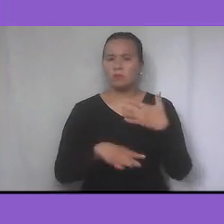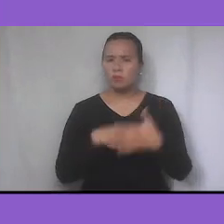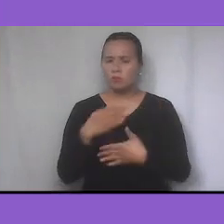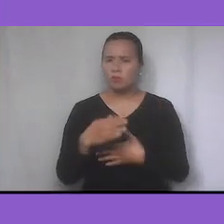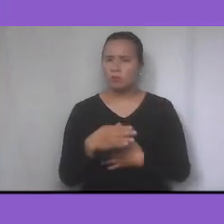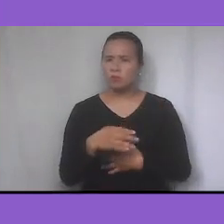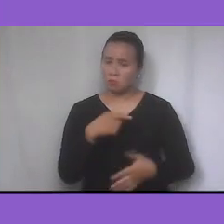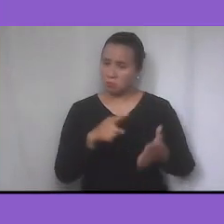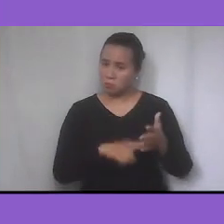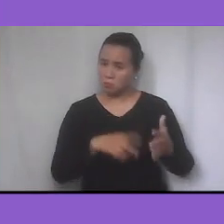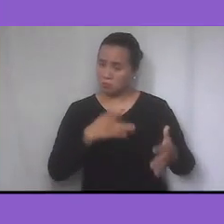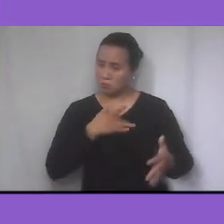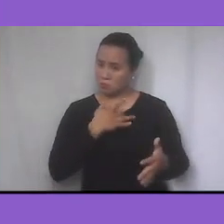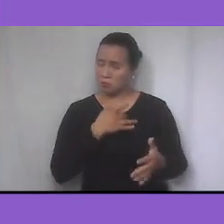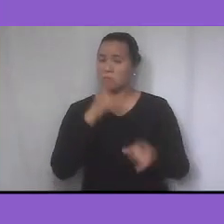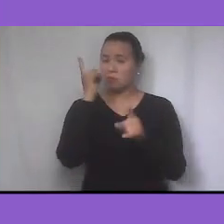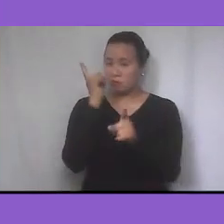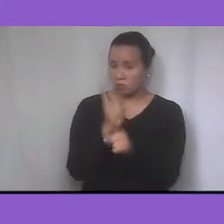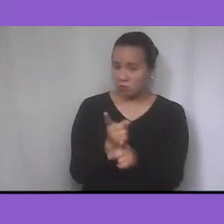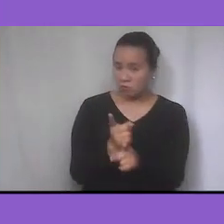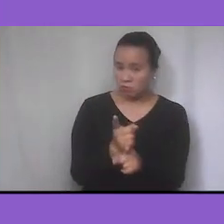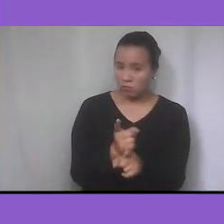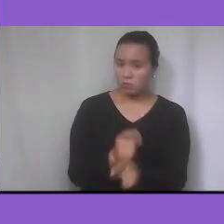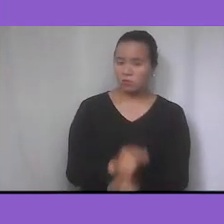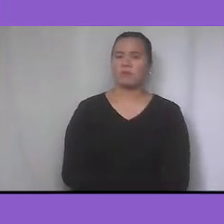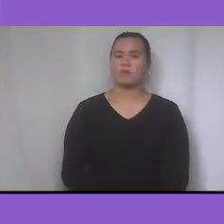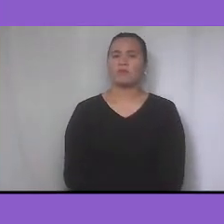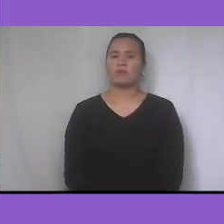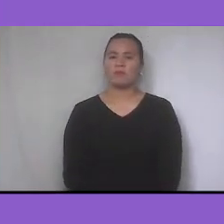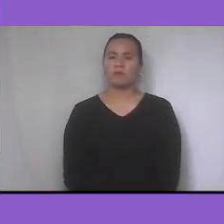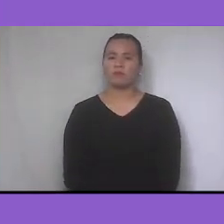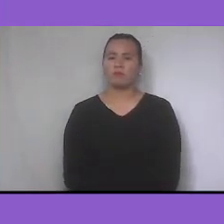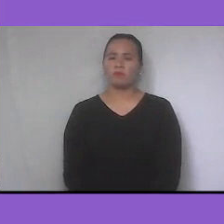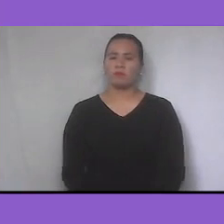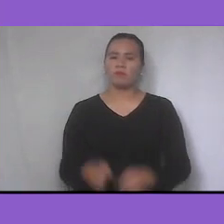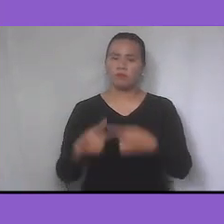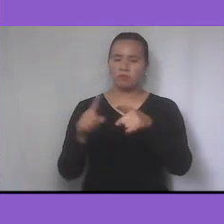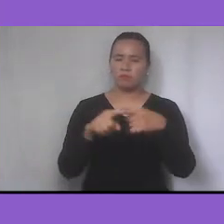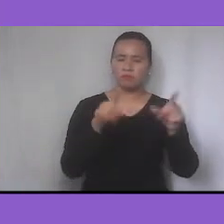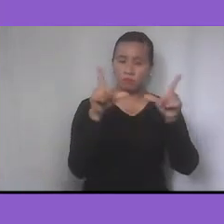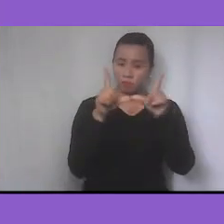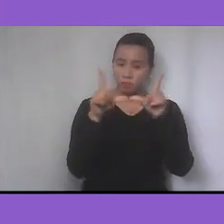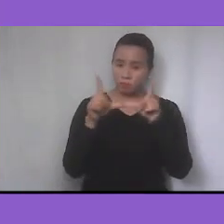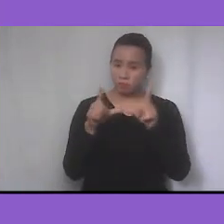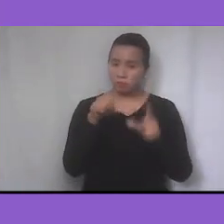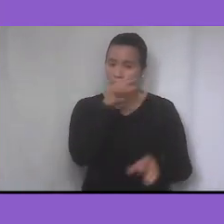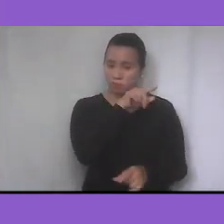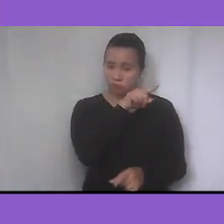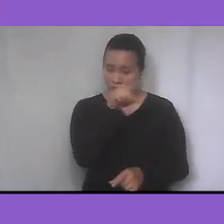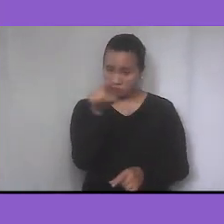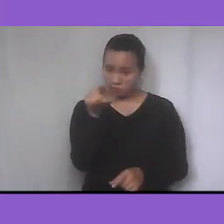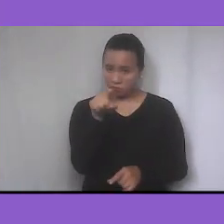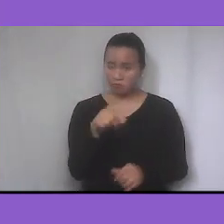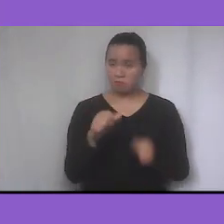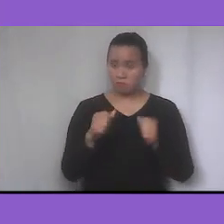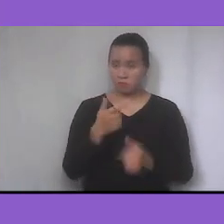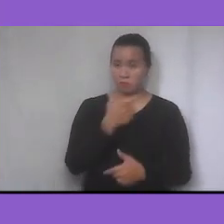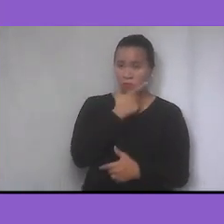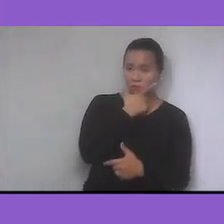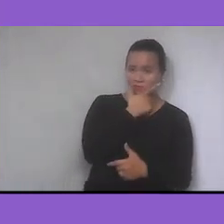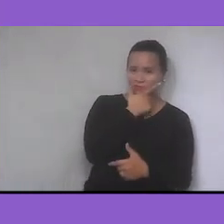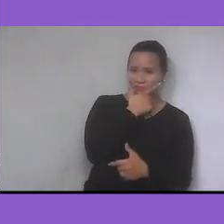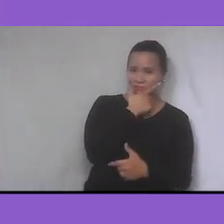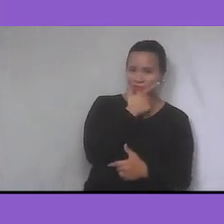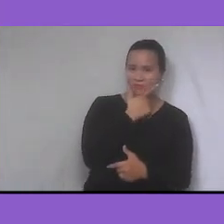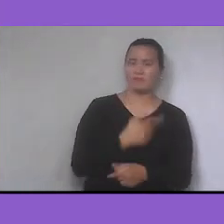na pagtawanan sila? Critical level. Ikaw ba, pinagtatawanan mo ba ang kakaiba na kumilos? Integrative